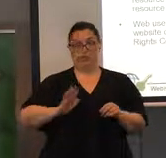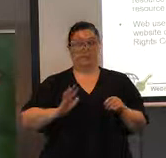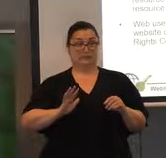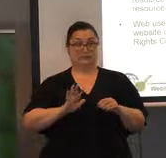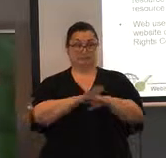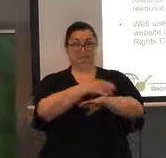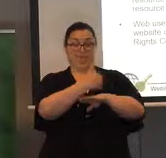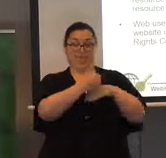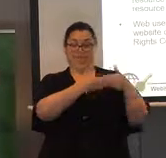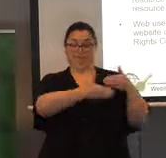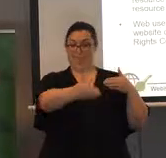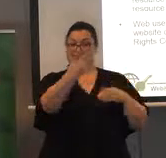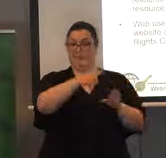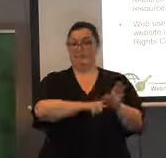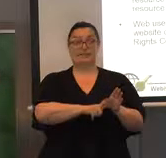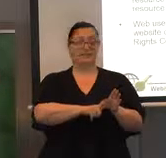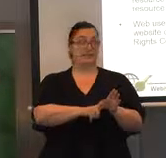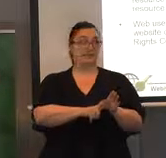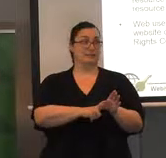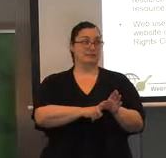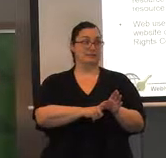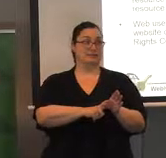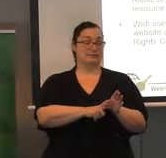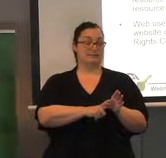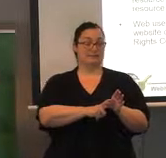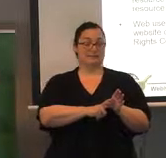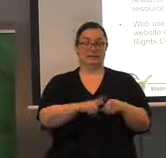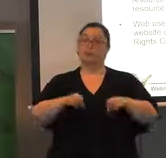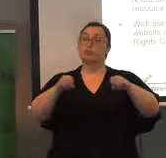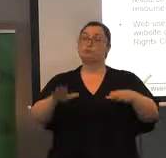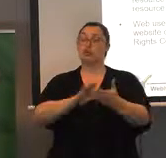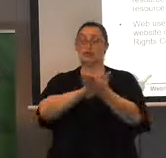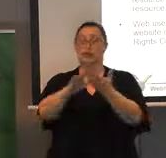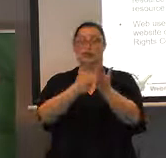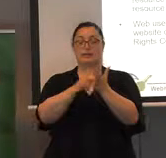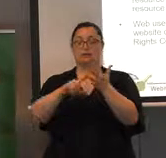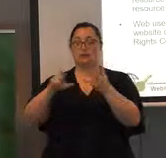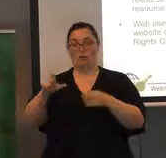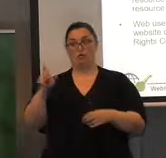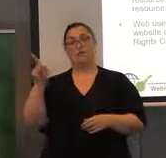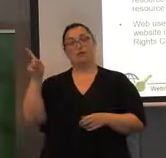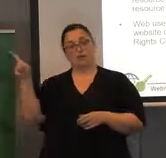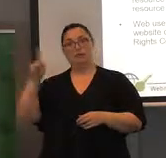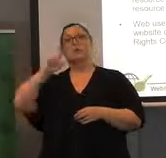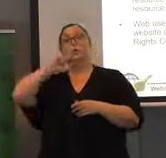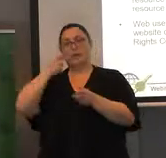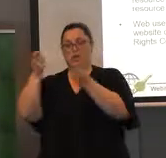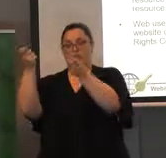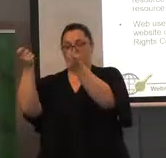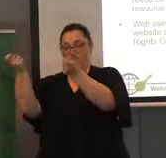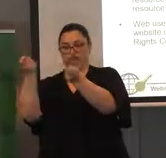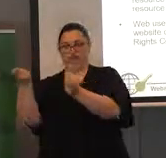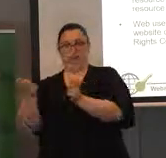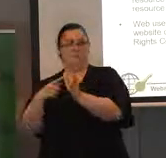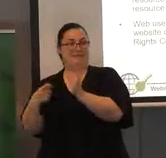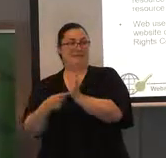first started bringing this in. So it's been around for a while. And the Australian Human Rights Commission are the ones that administer